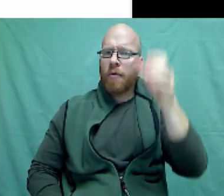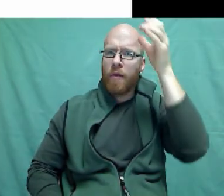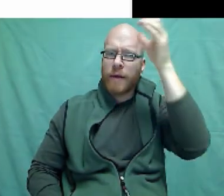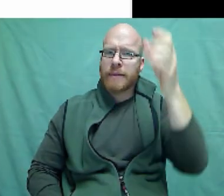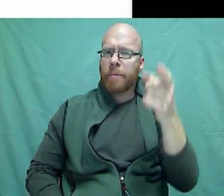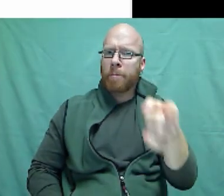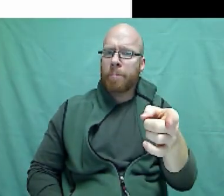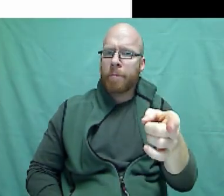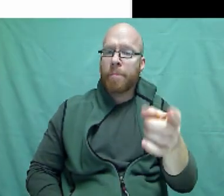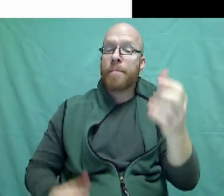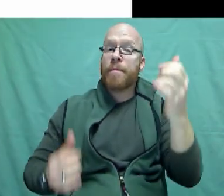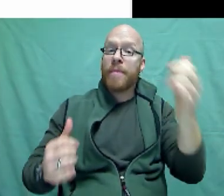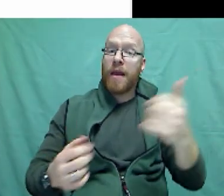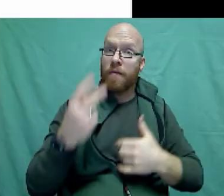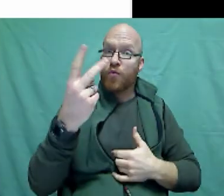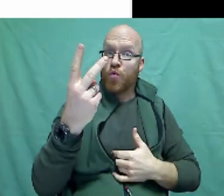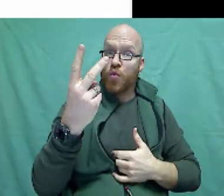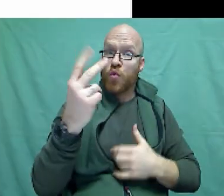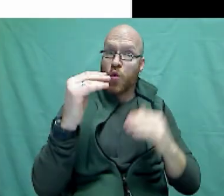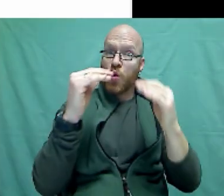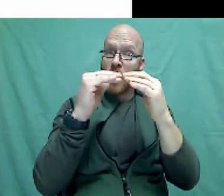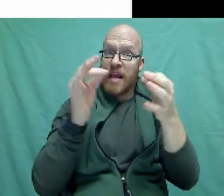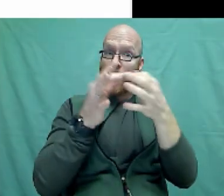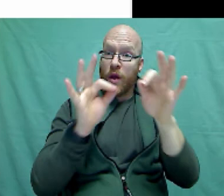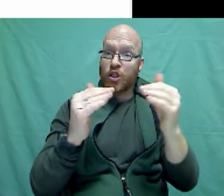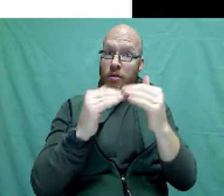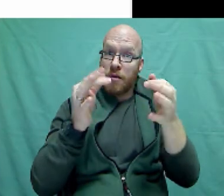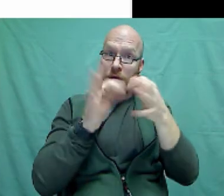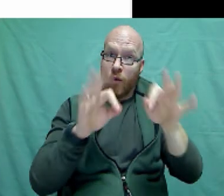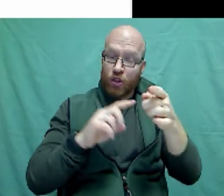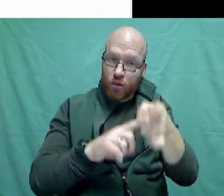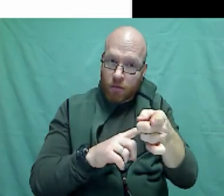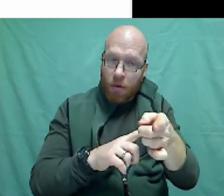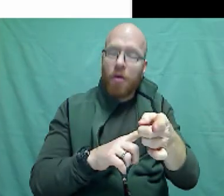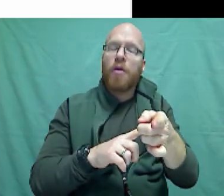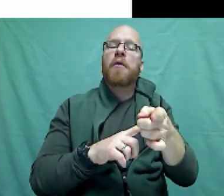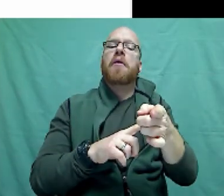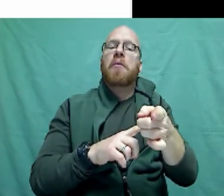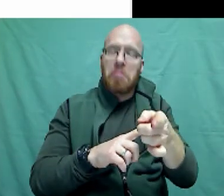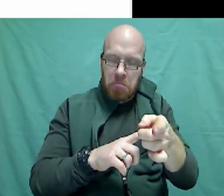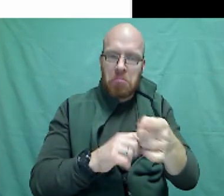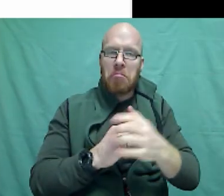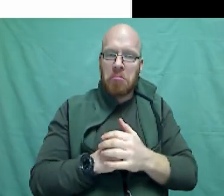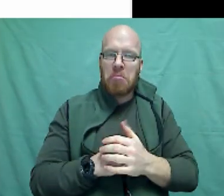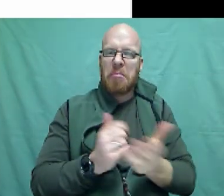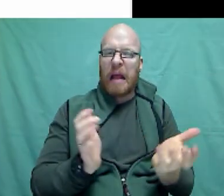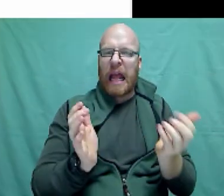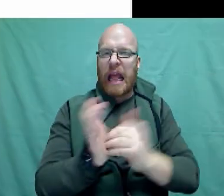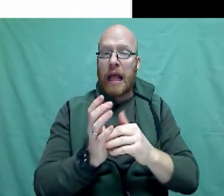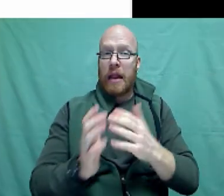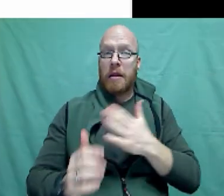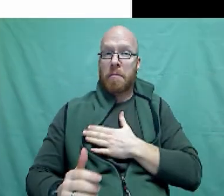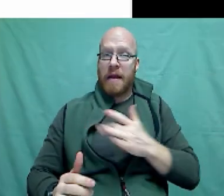is a similar concept here. We have two equations with two unknowns.